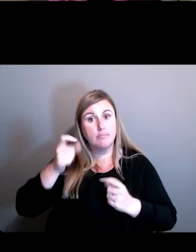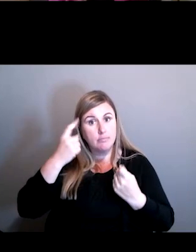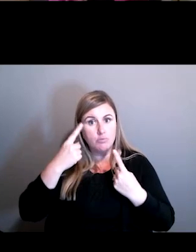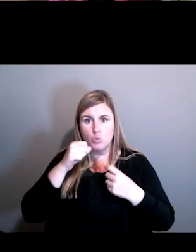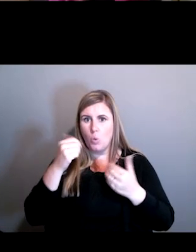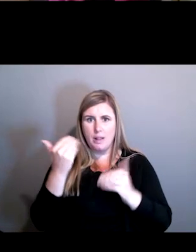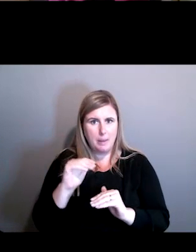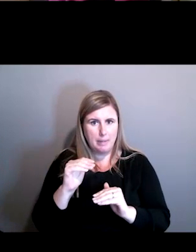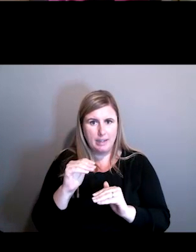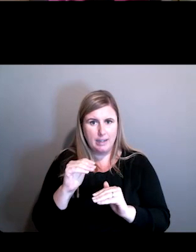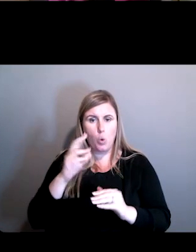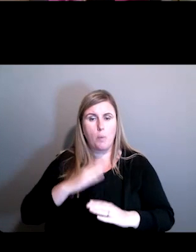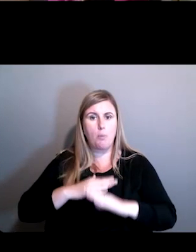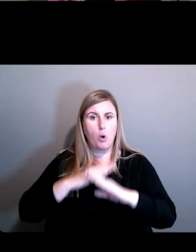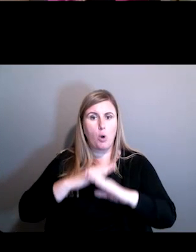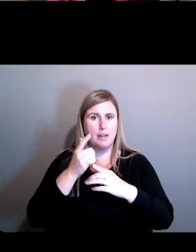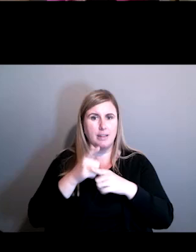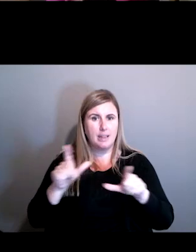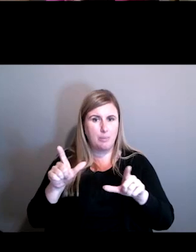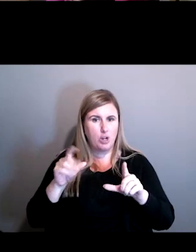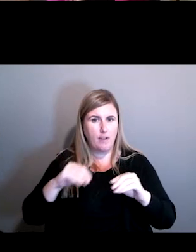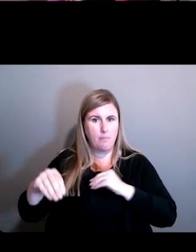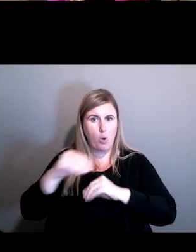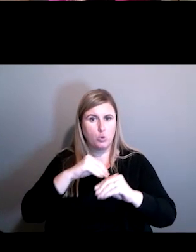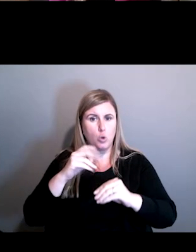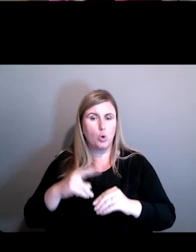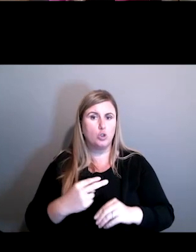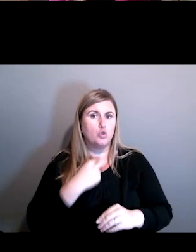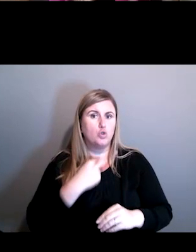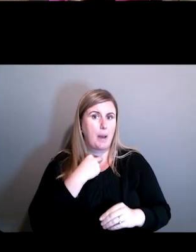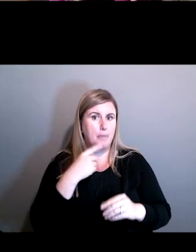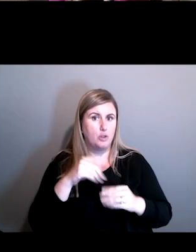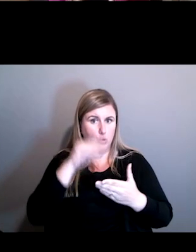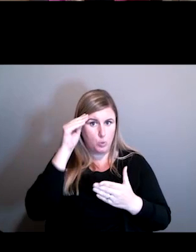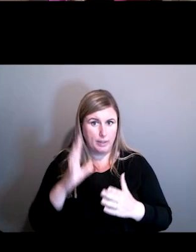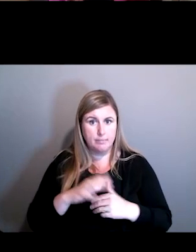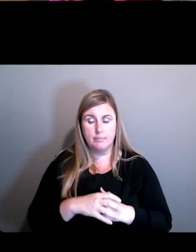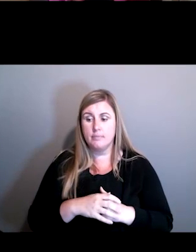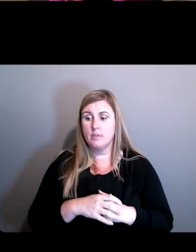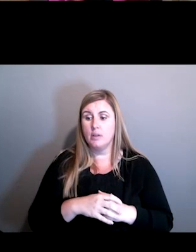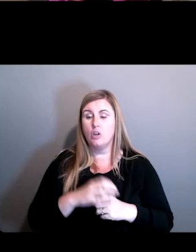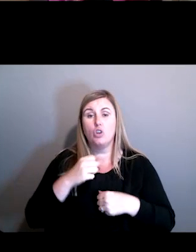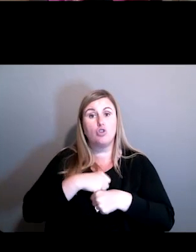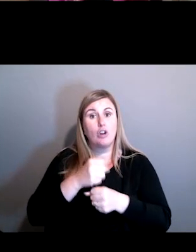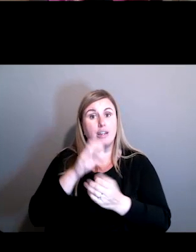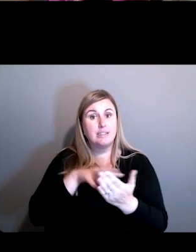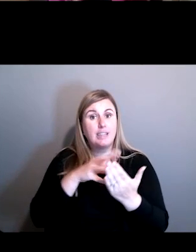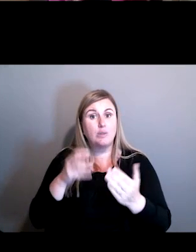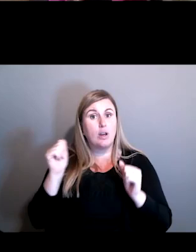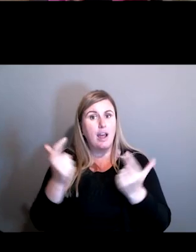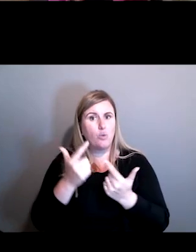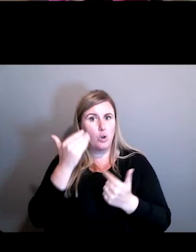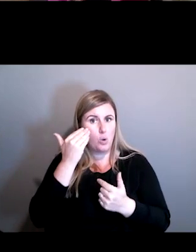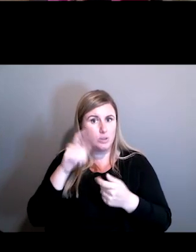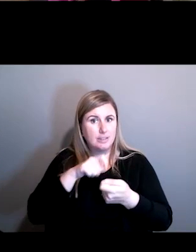not limit or prohibit the liberty of motion or entrap the student. Number 5, create a schedule so that everyone knows